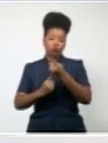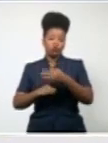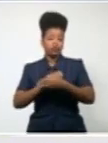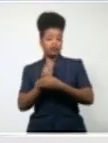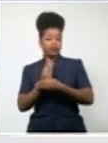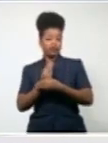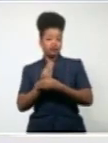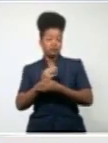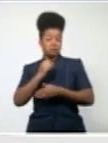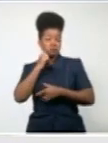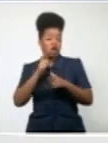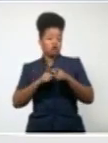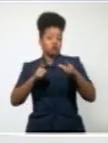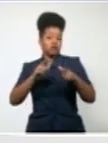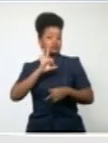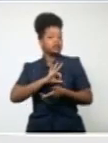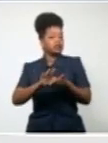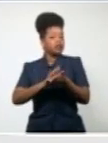and